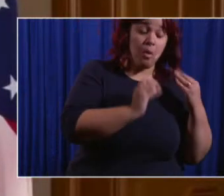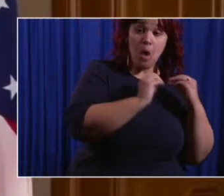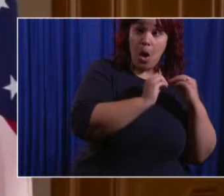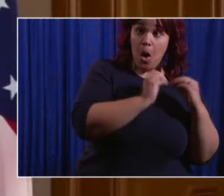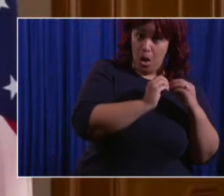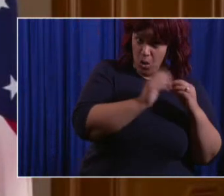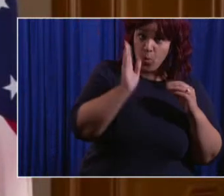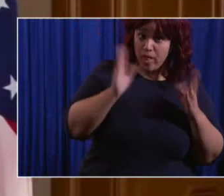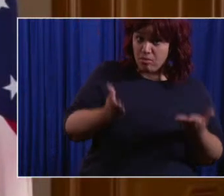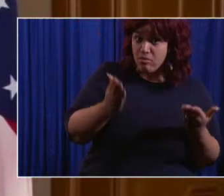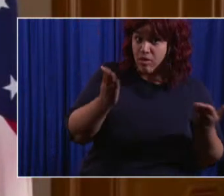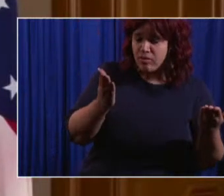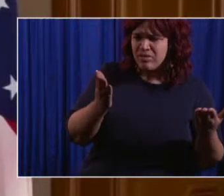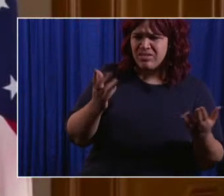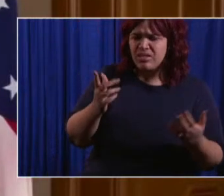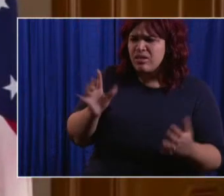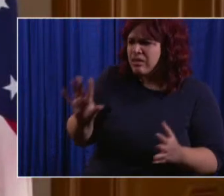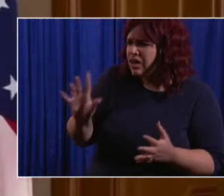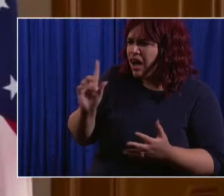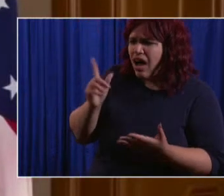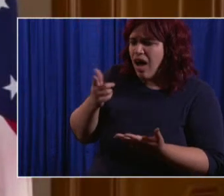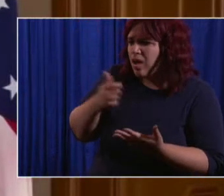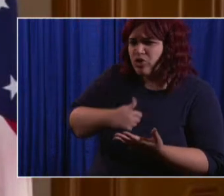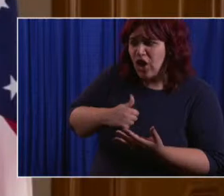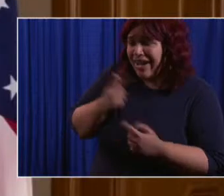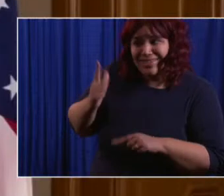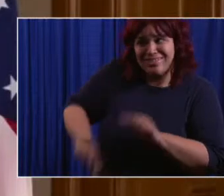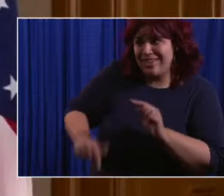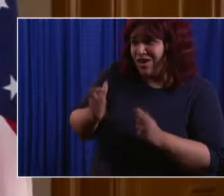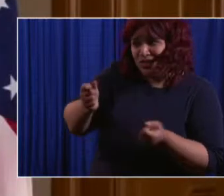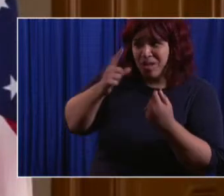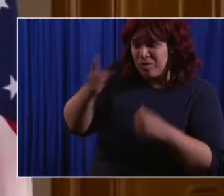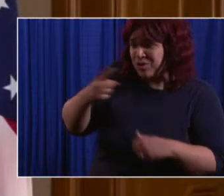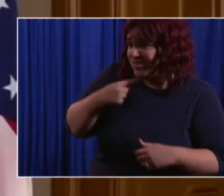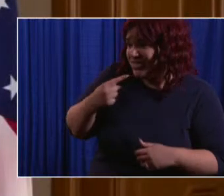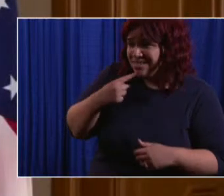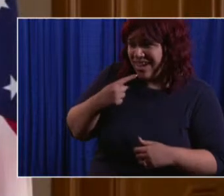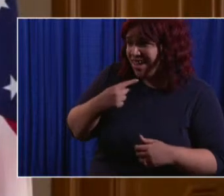breaking up. I just didn't get it. I'm sorry.